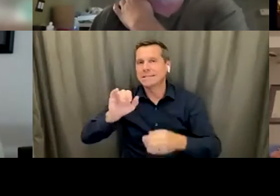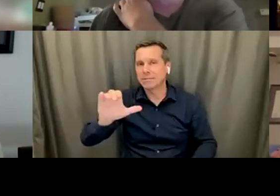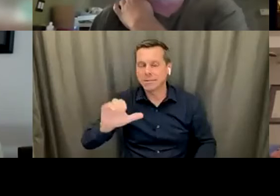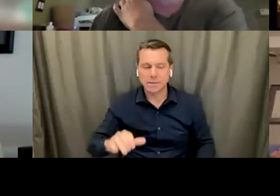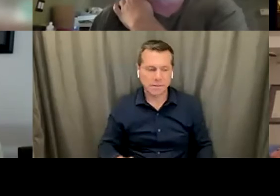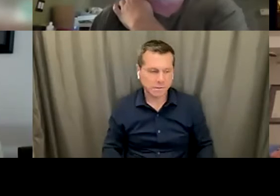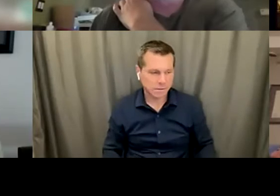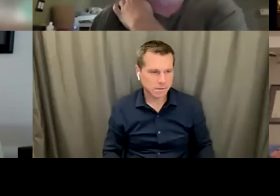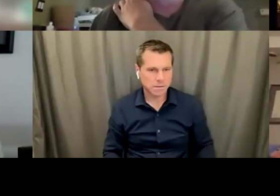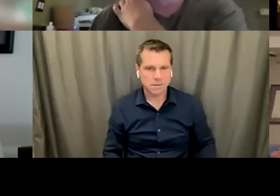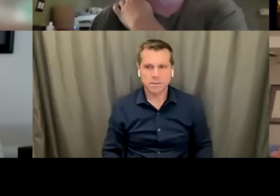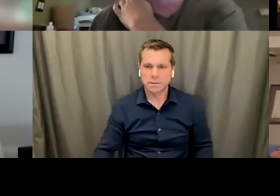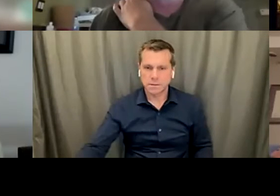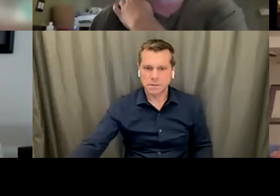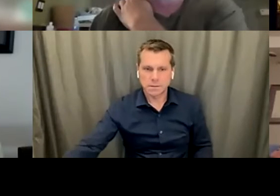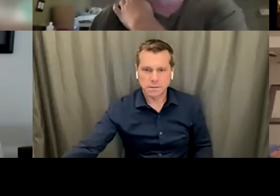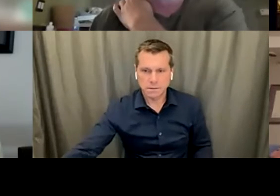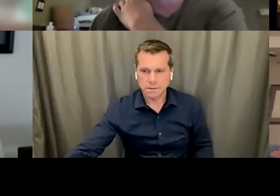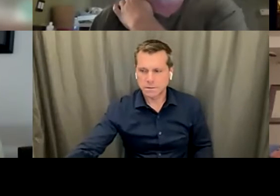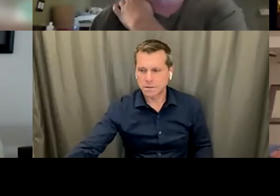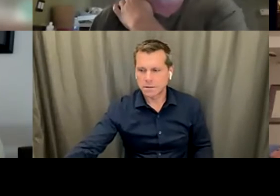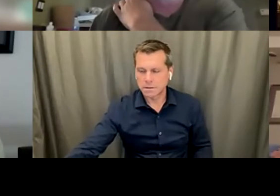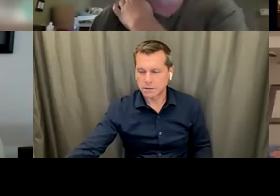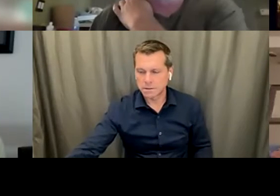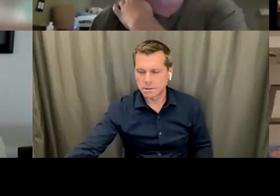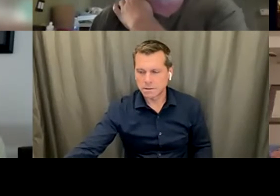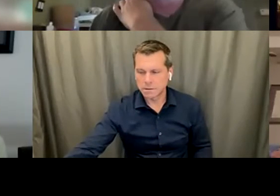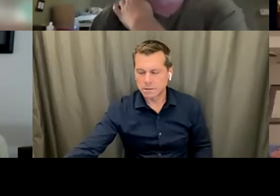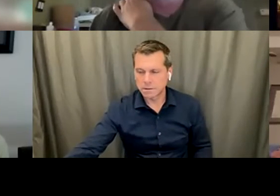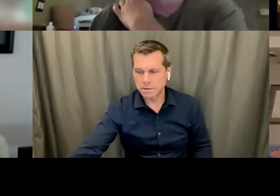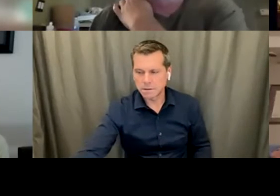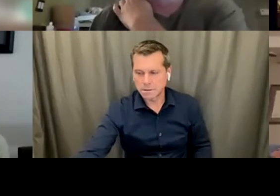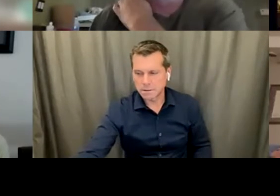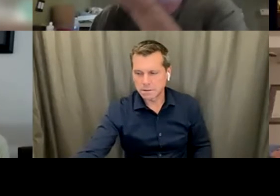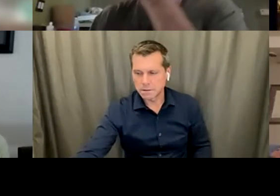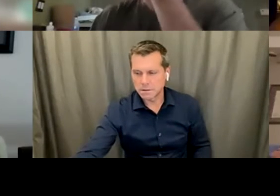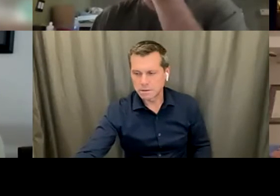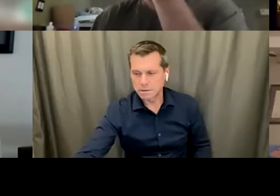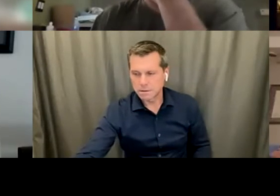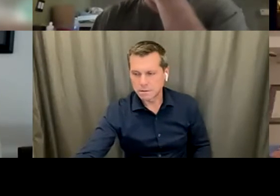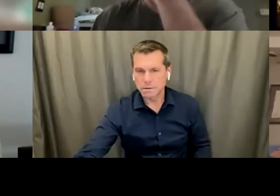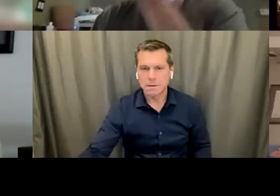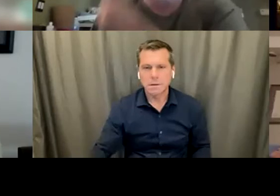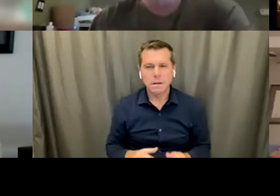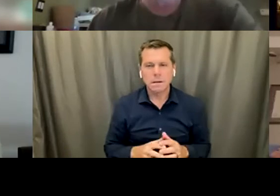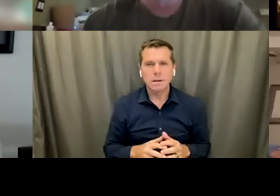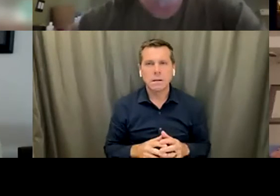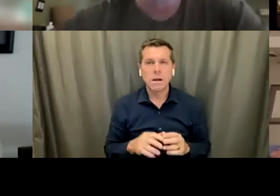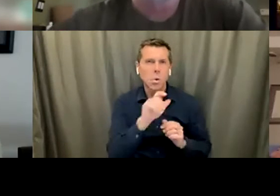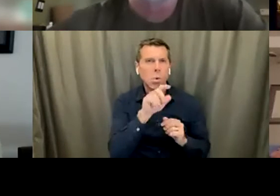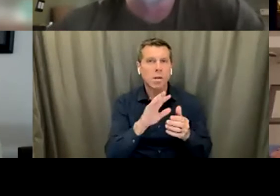positive, are they protected by HIPAA laws? Because we need to report it to the dean. Would we get in trouble for that?